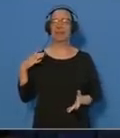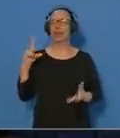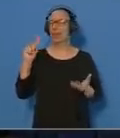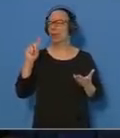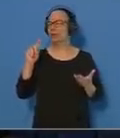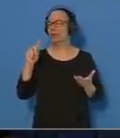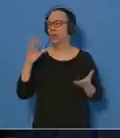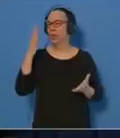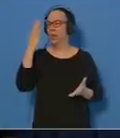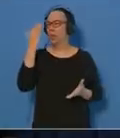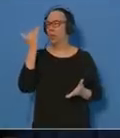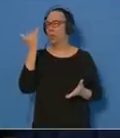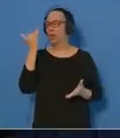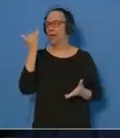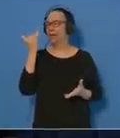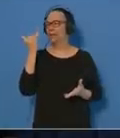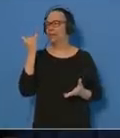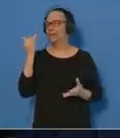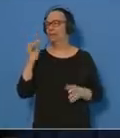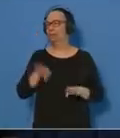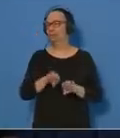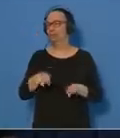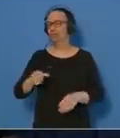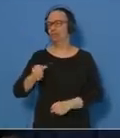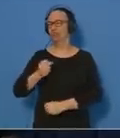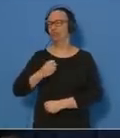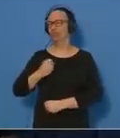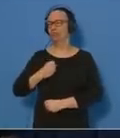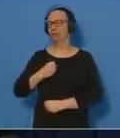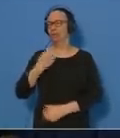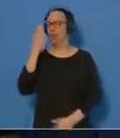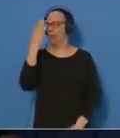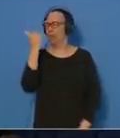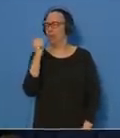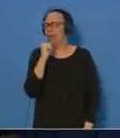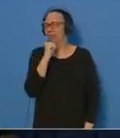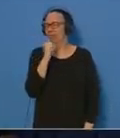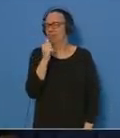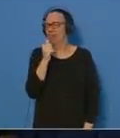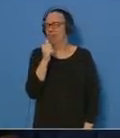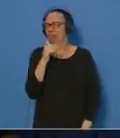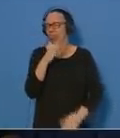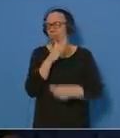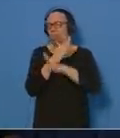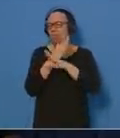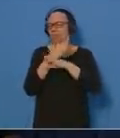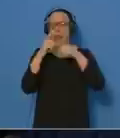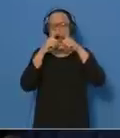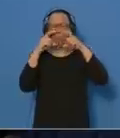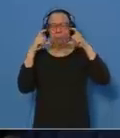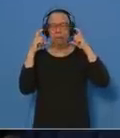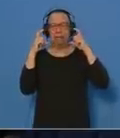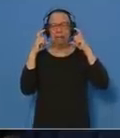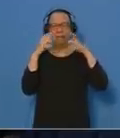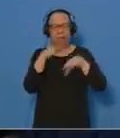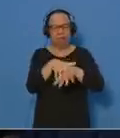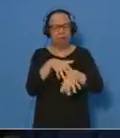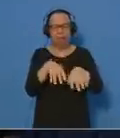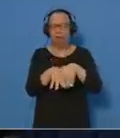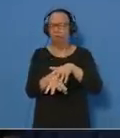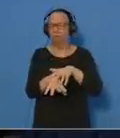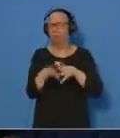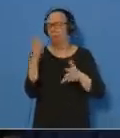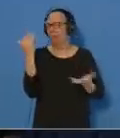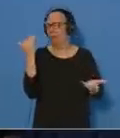Bermuda Regiment guys that are on patrol during the roadblocks, why are they not wearing protective masks and gloves, etc.?